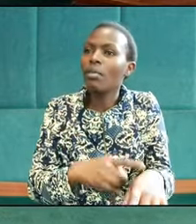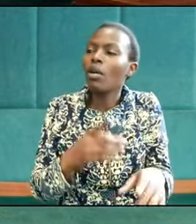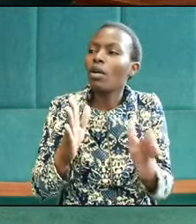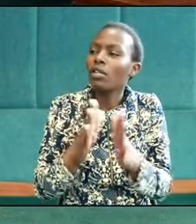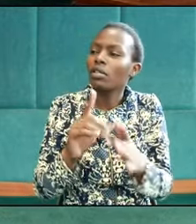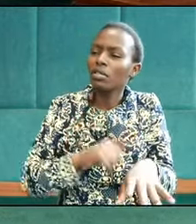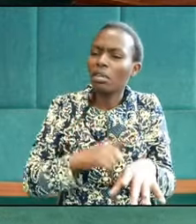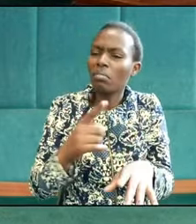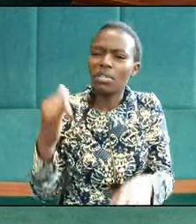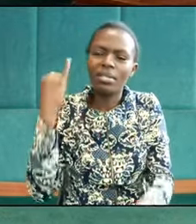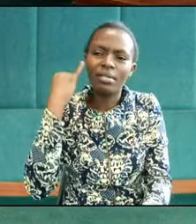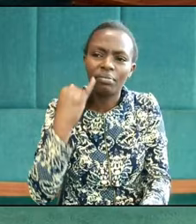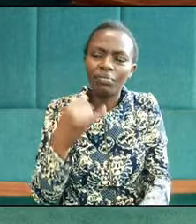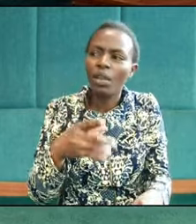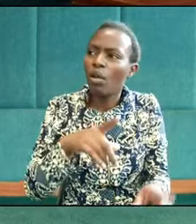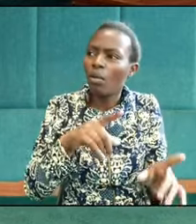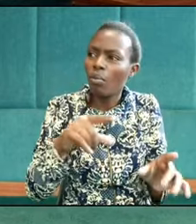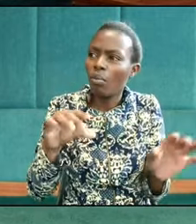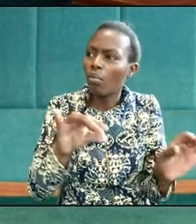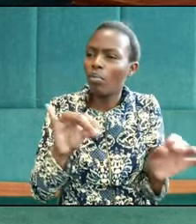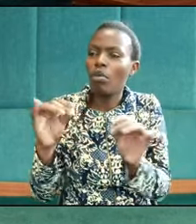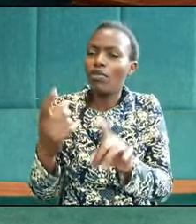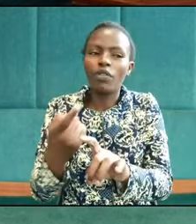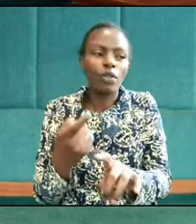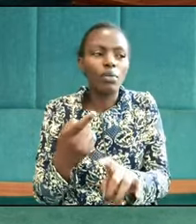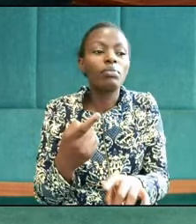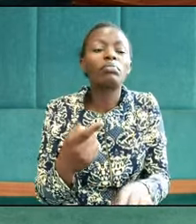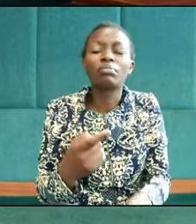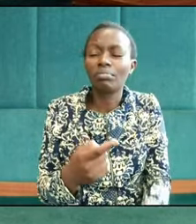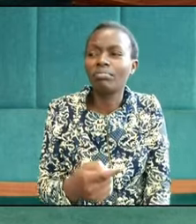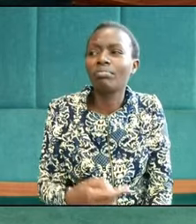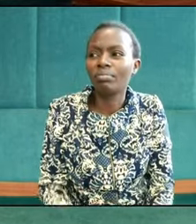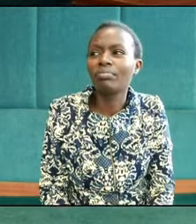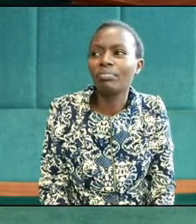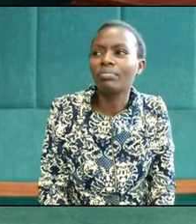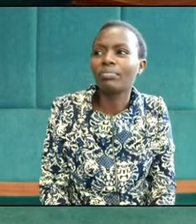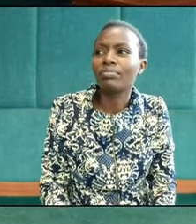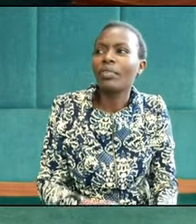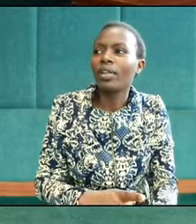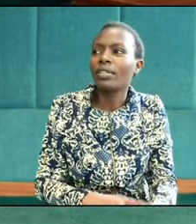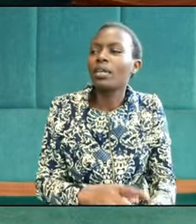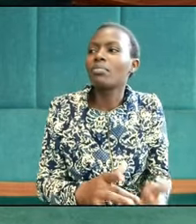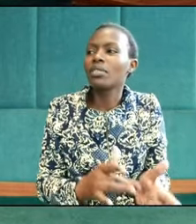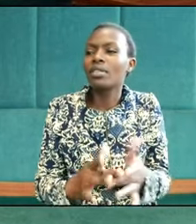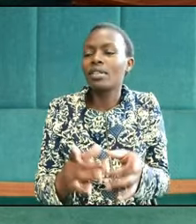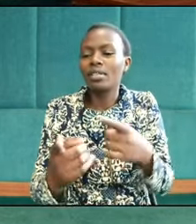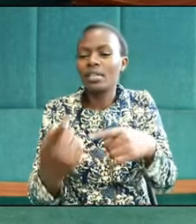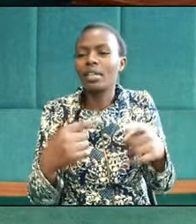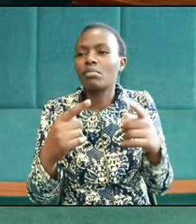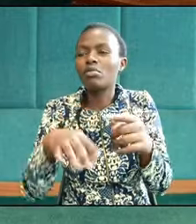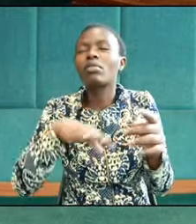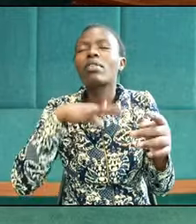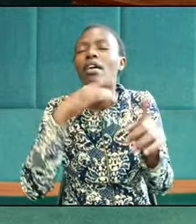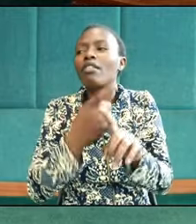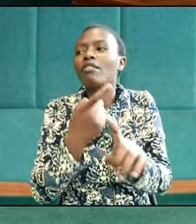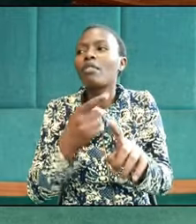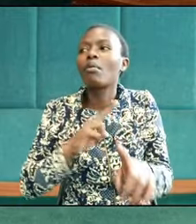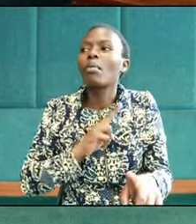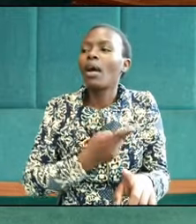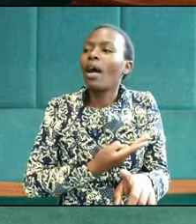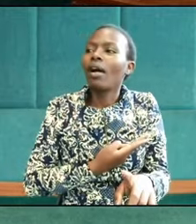set free from slavery in Egypt, and forward to the time when Jesus will die for our sins and set us free from slavery to